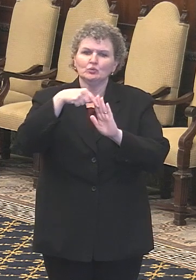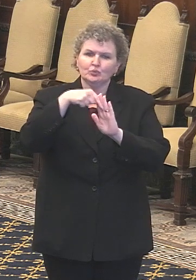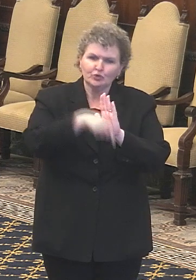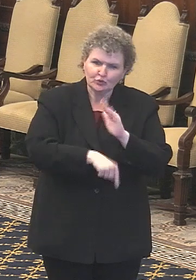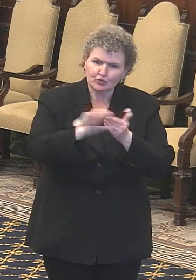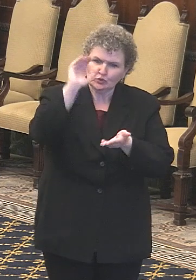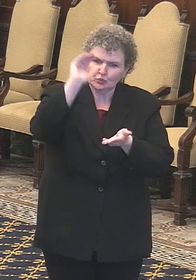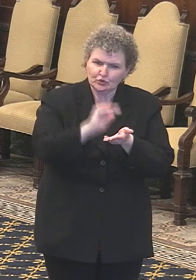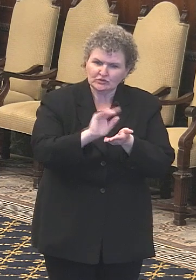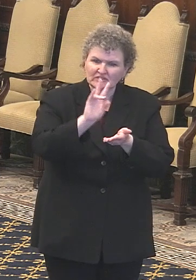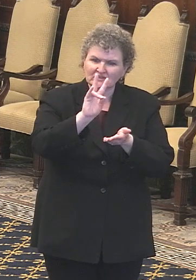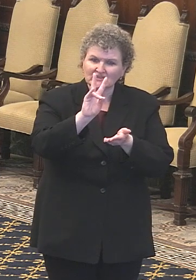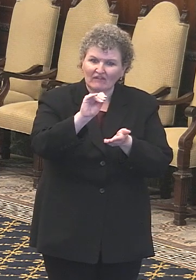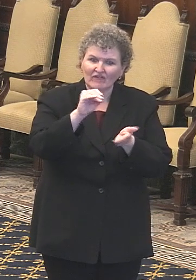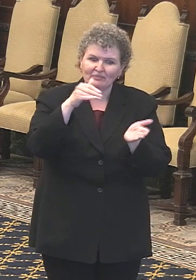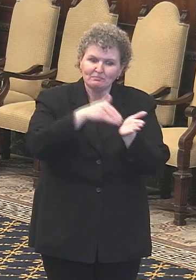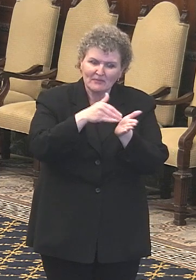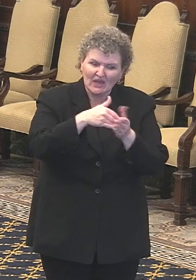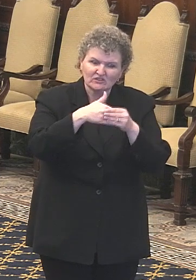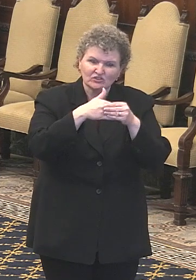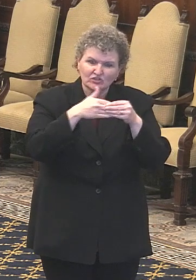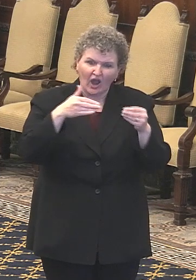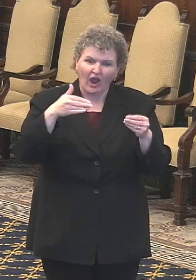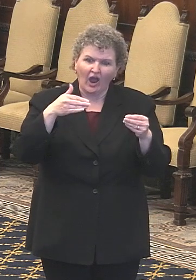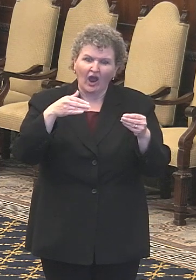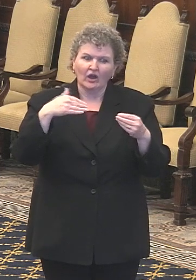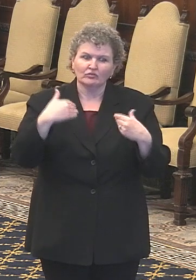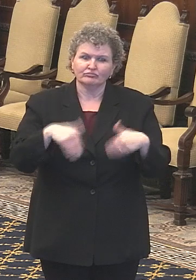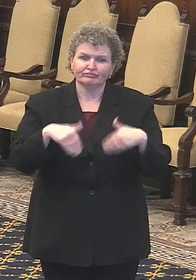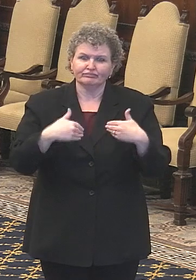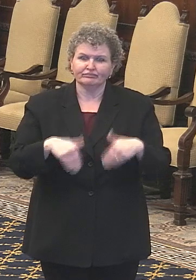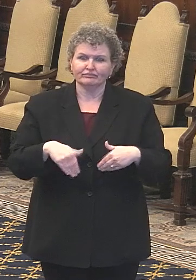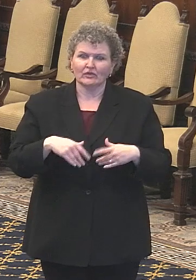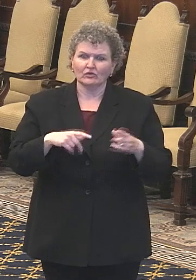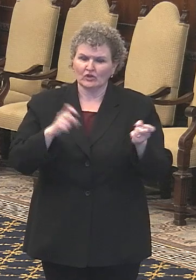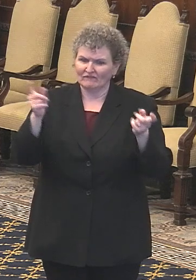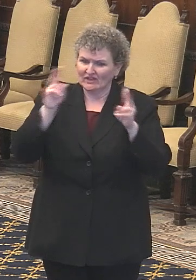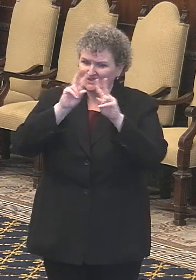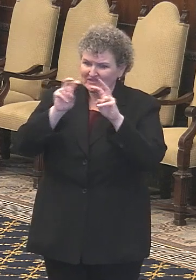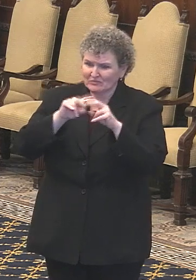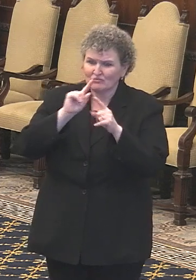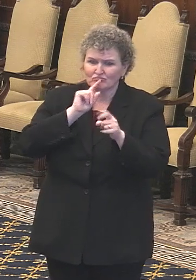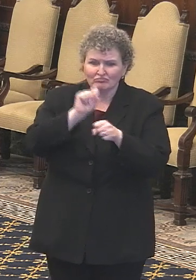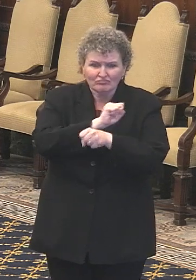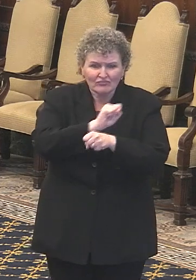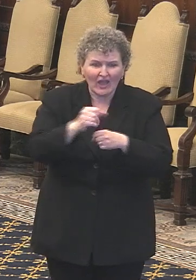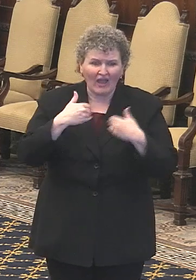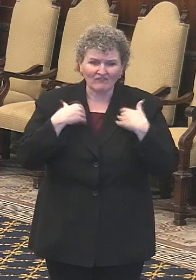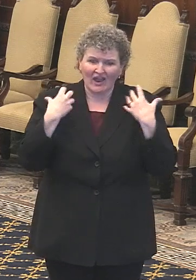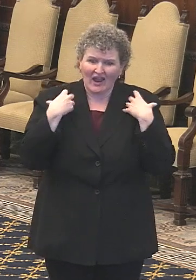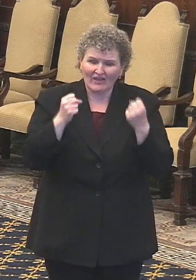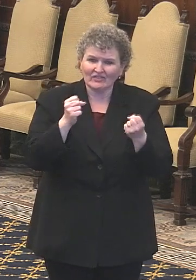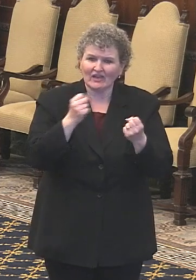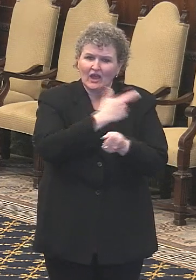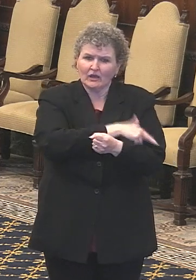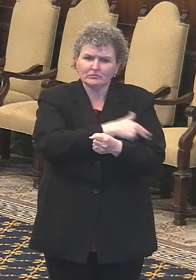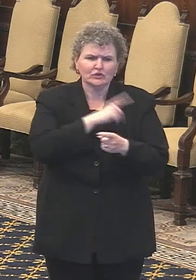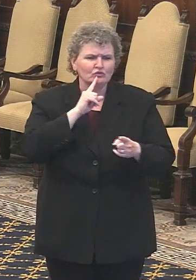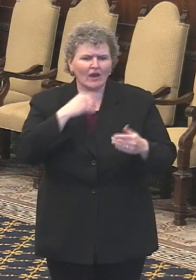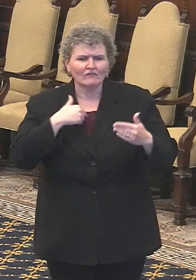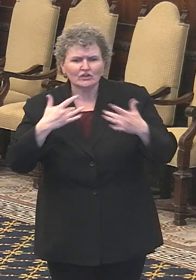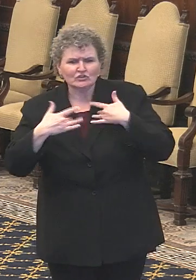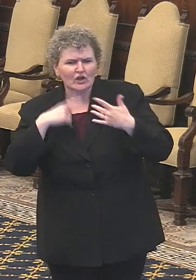to assess the financial health of hospitals in the city? And if you have, what's your concern? What are you seeing about